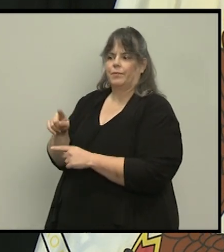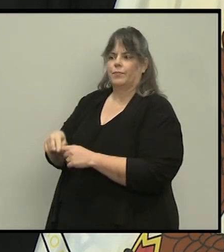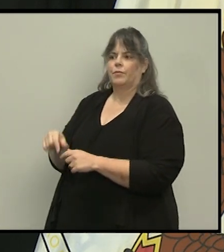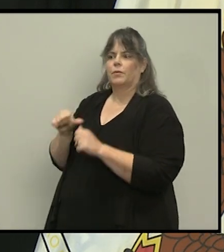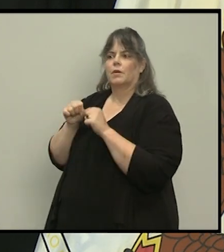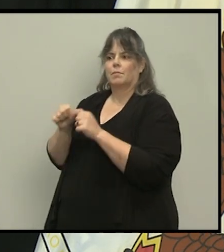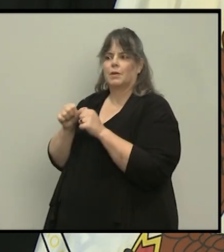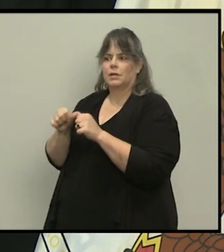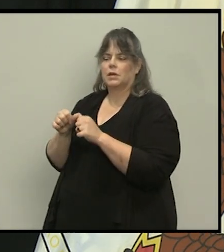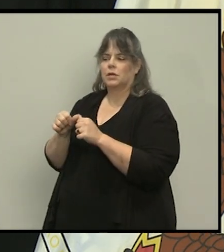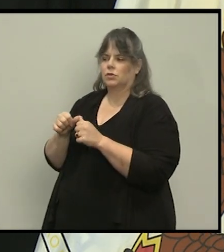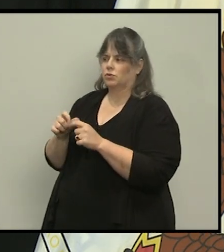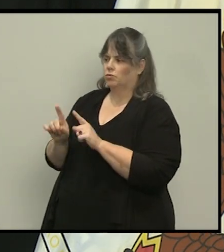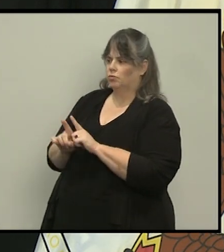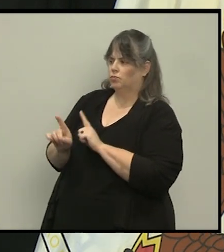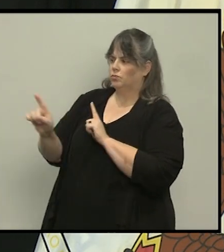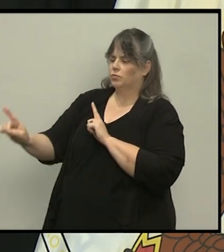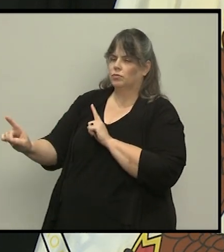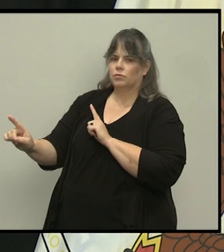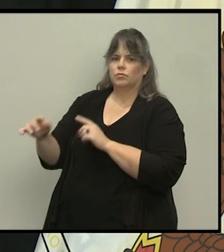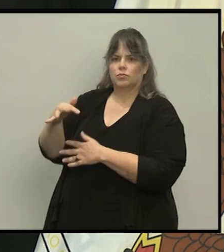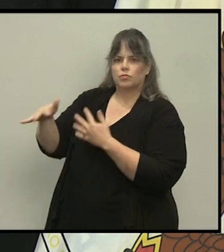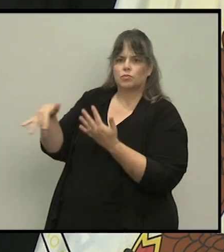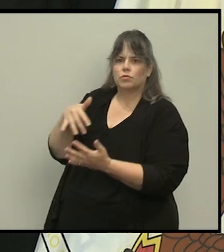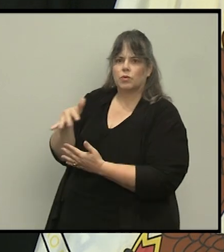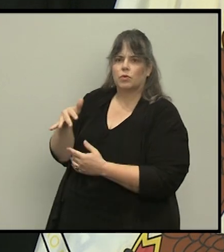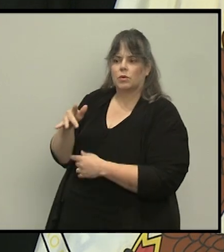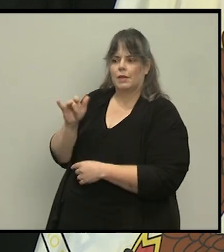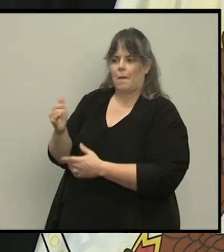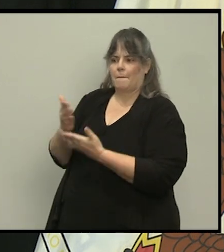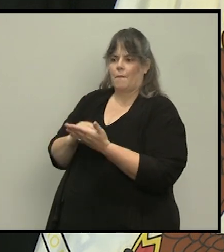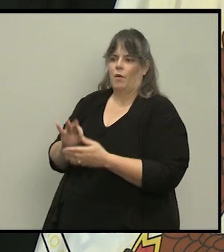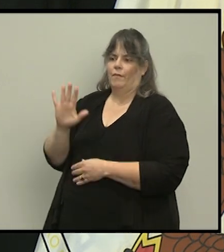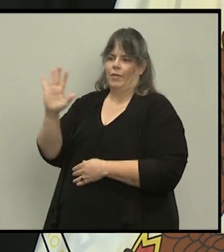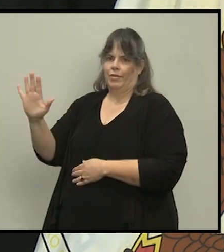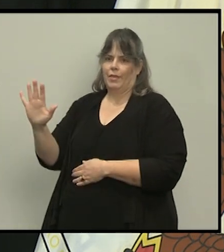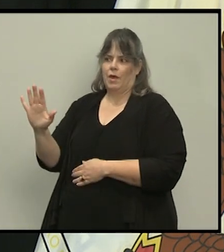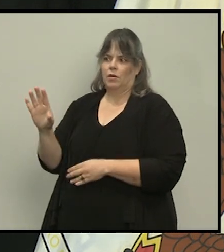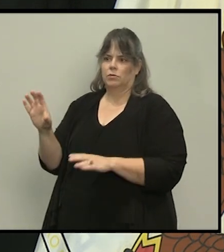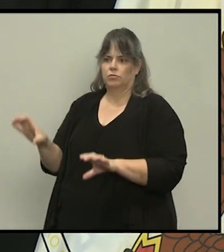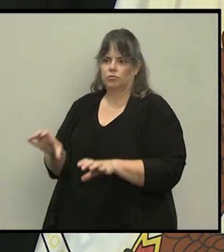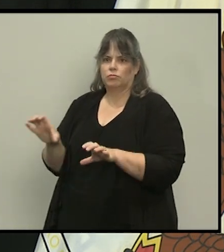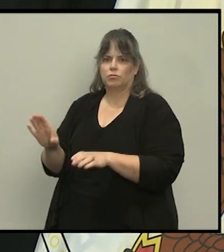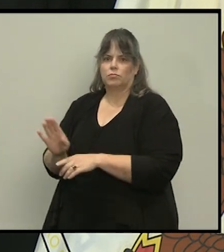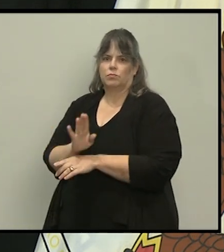to maintain social distancing as part of their operations. We have